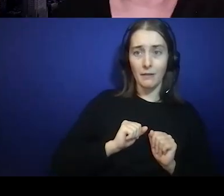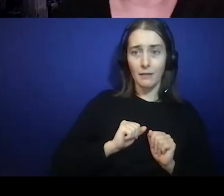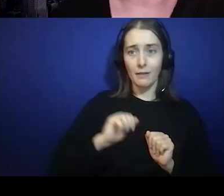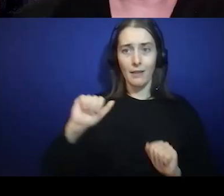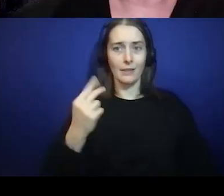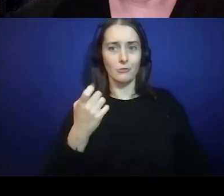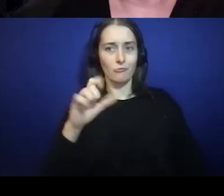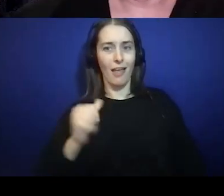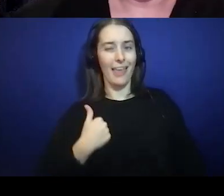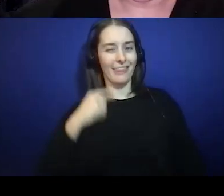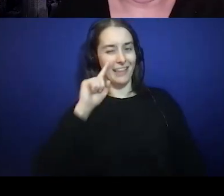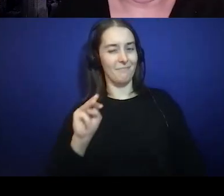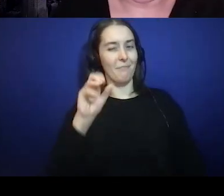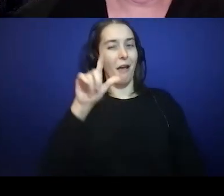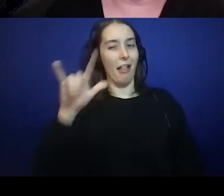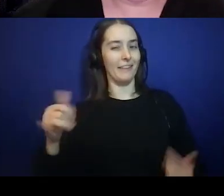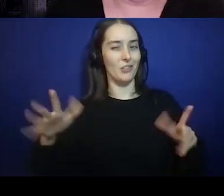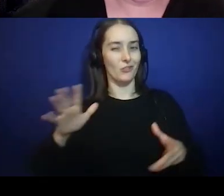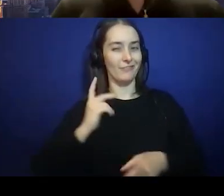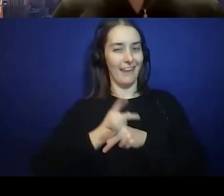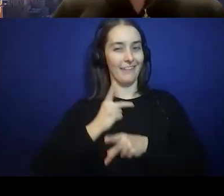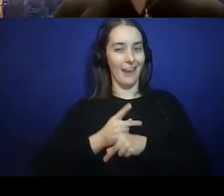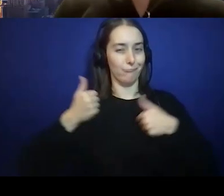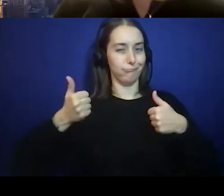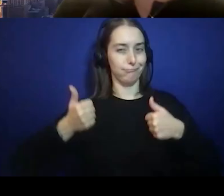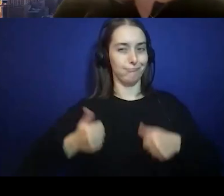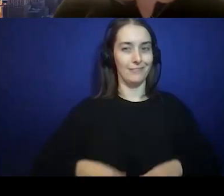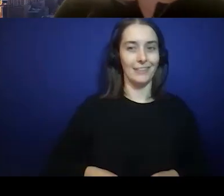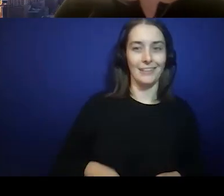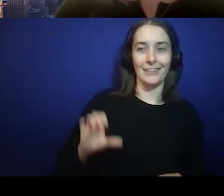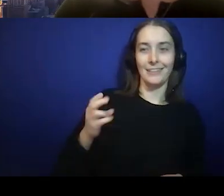I think the wonderful Molly has us covered. Right.